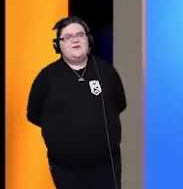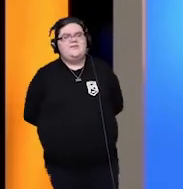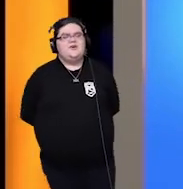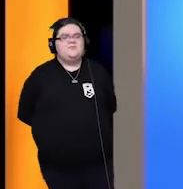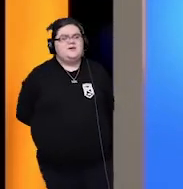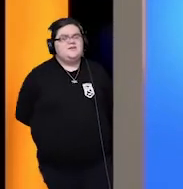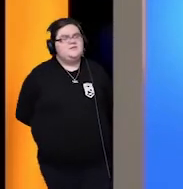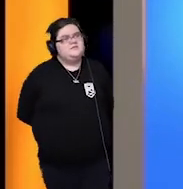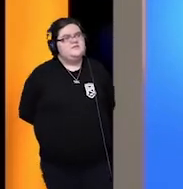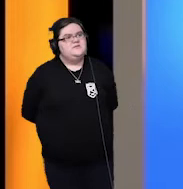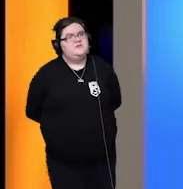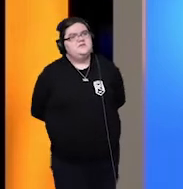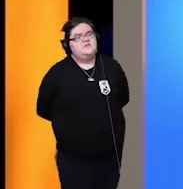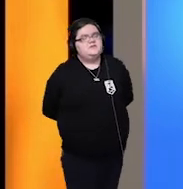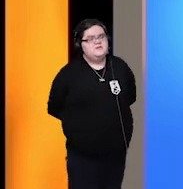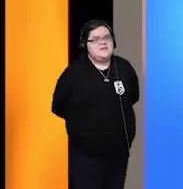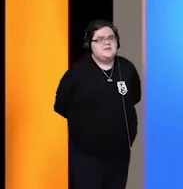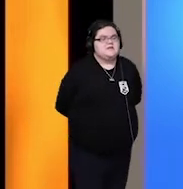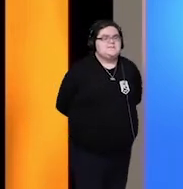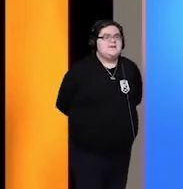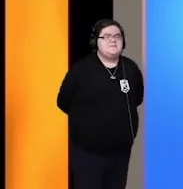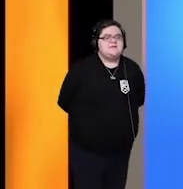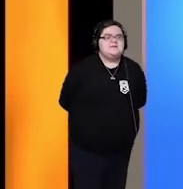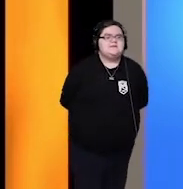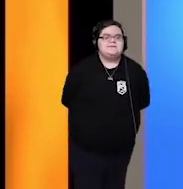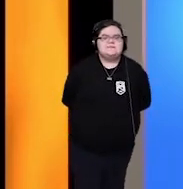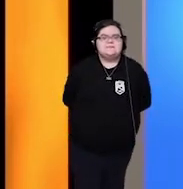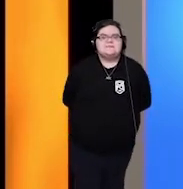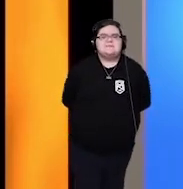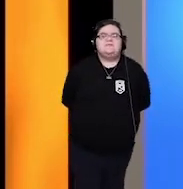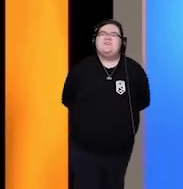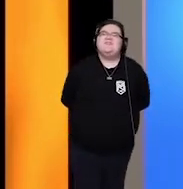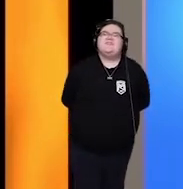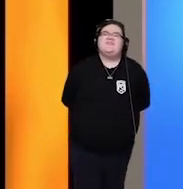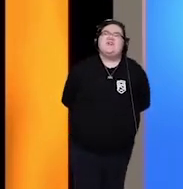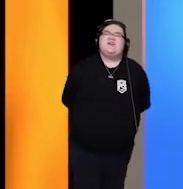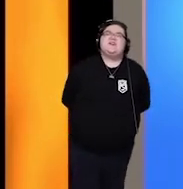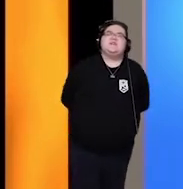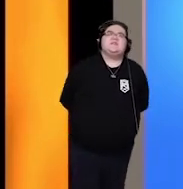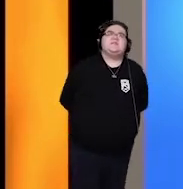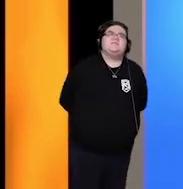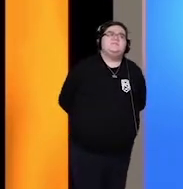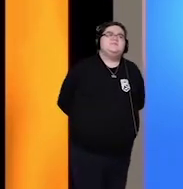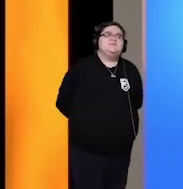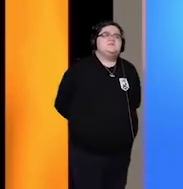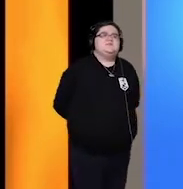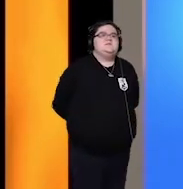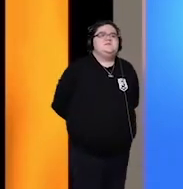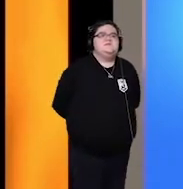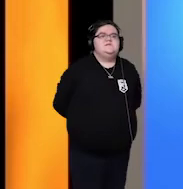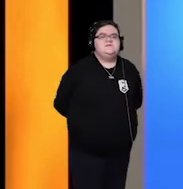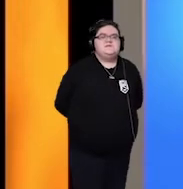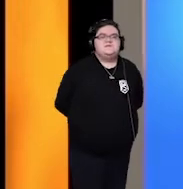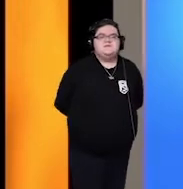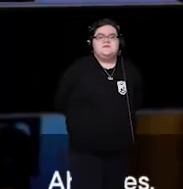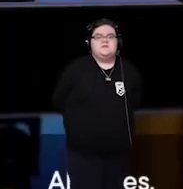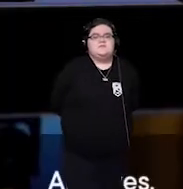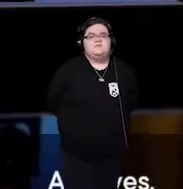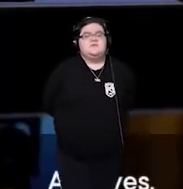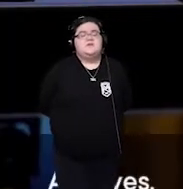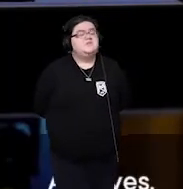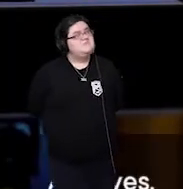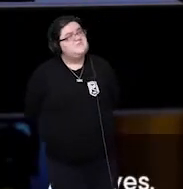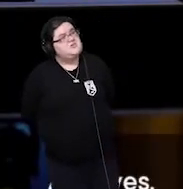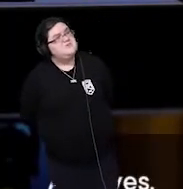think they will though, but. Undertaker, maybe. What is a phrase? Molds ain't built like us, bro.